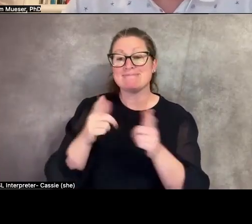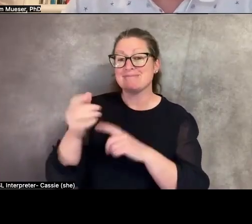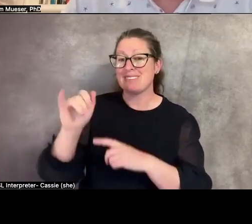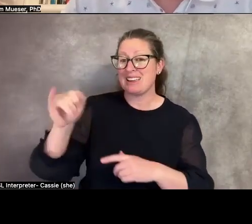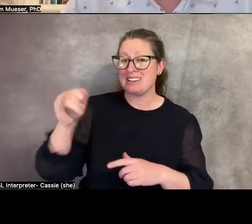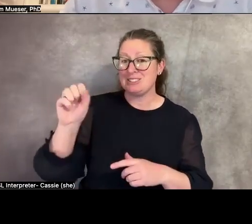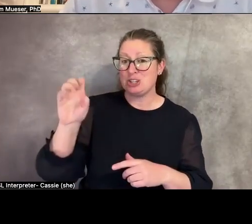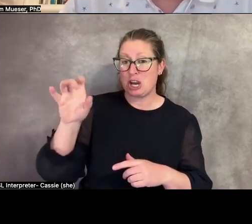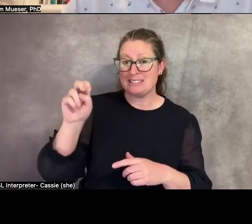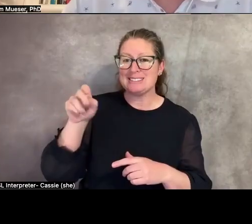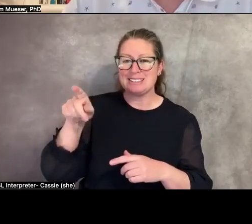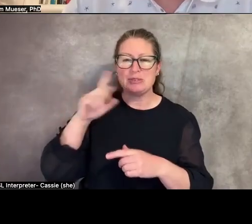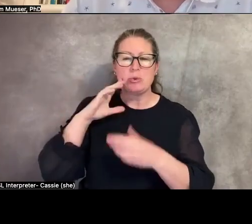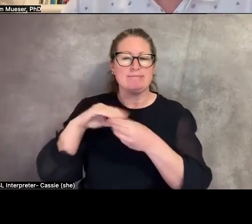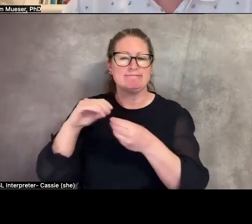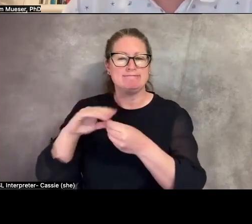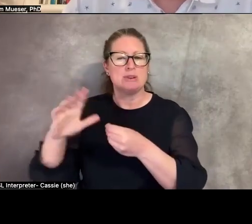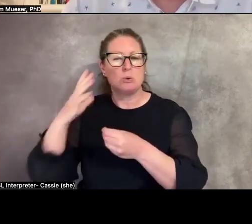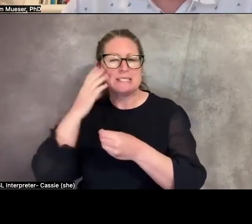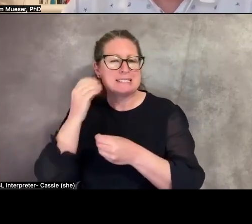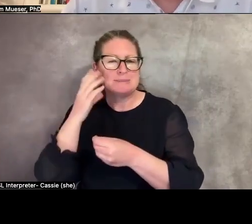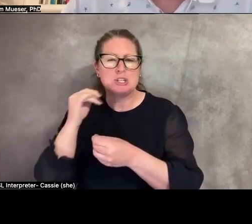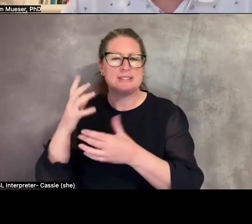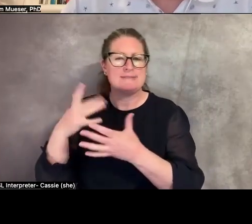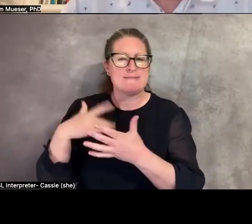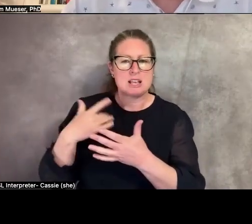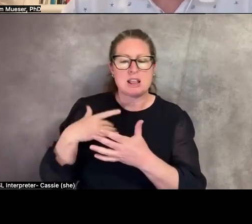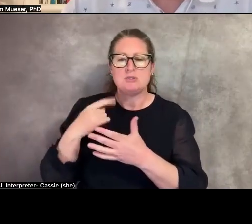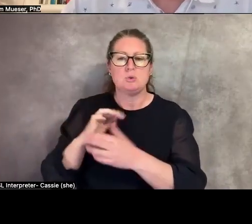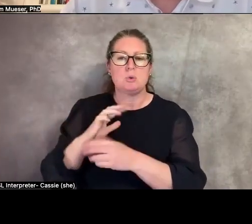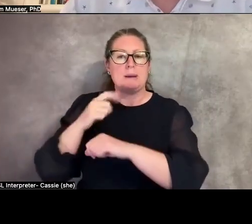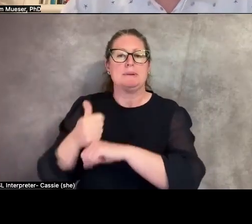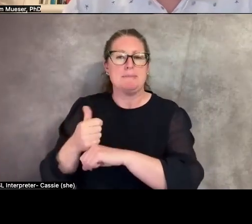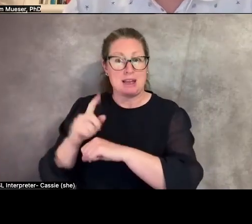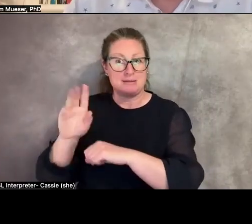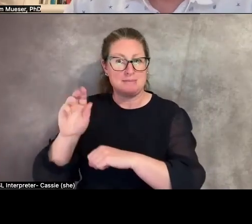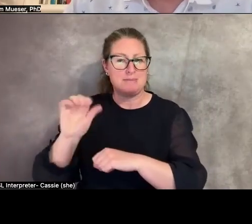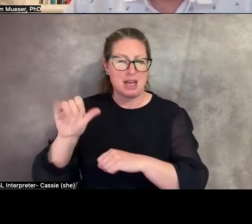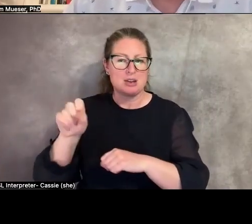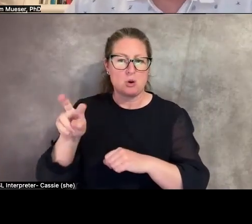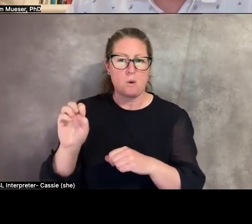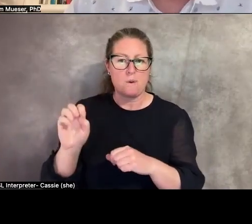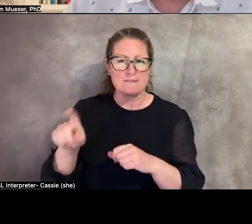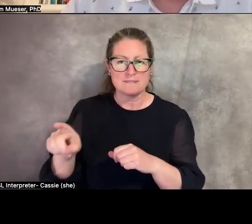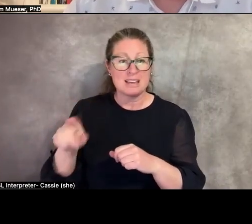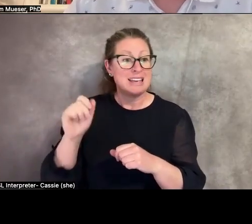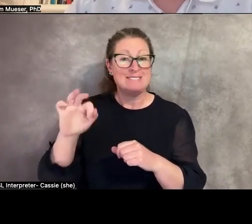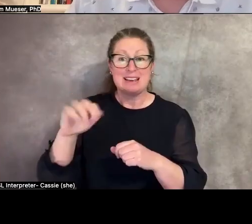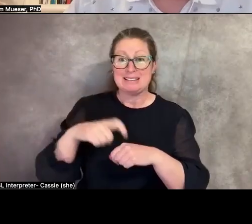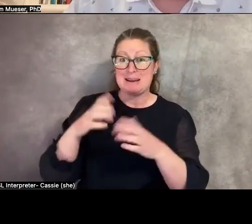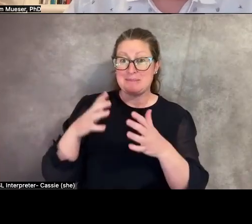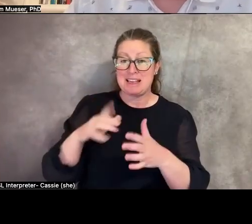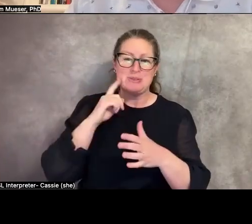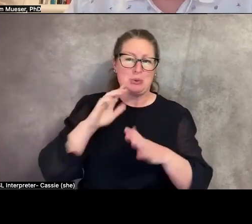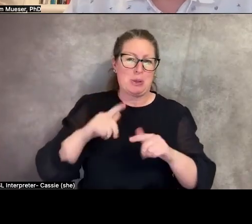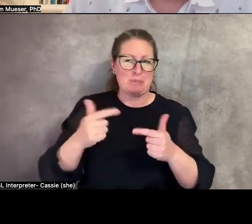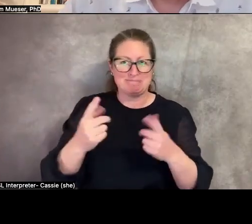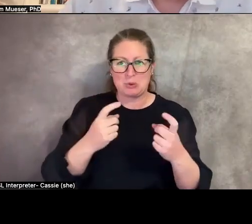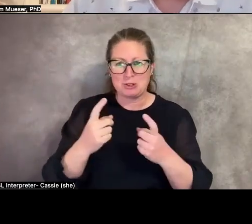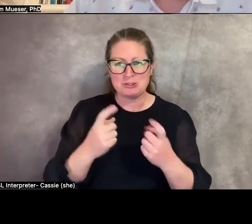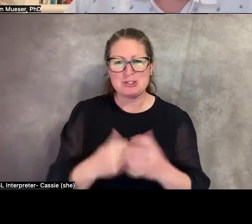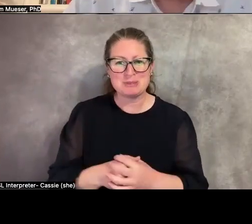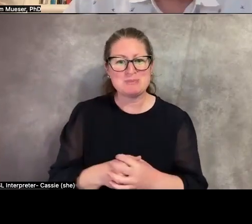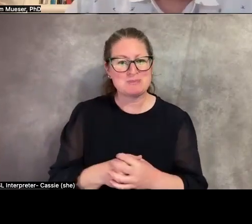about the experience of implementing the program at Baycove, and if we have any time, we'll take some questions.